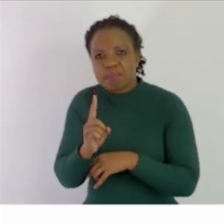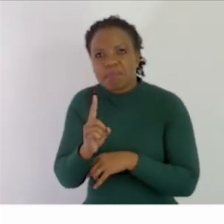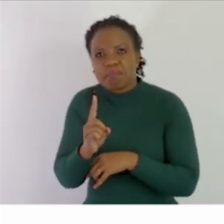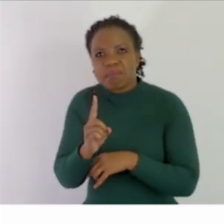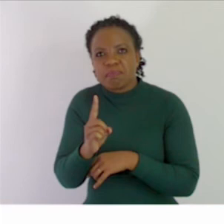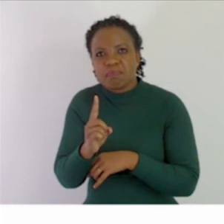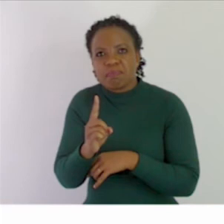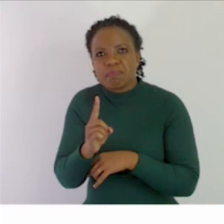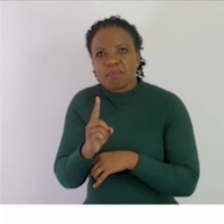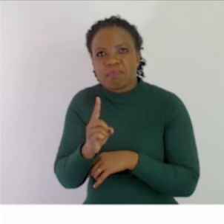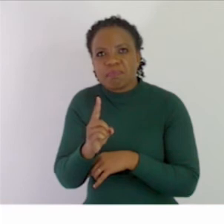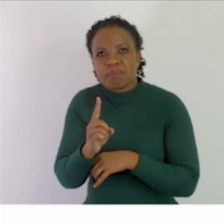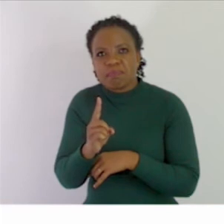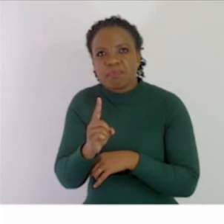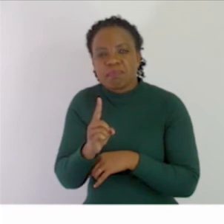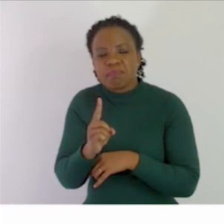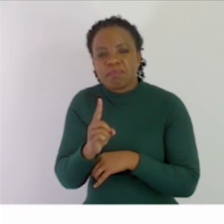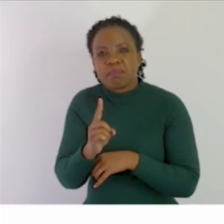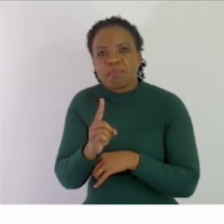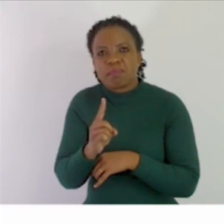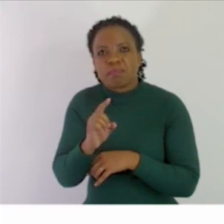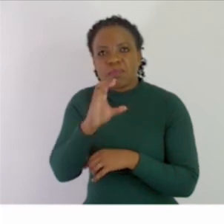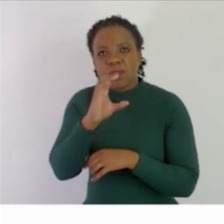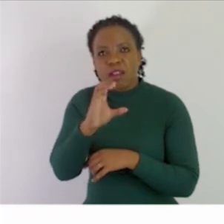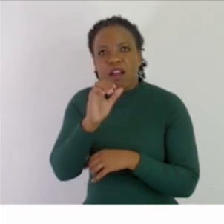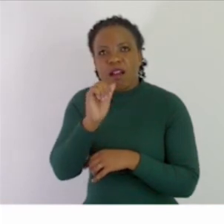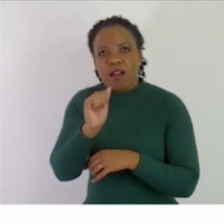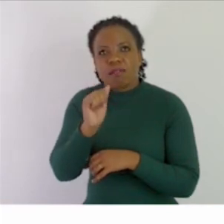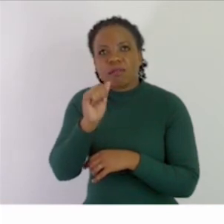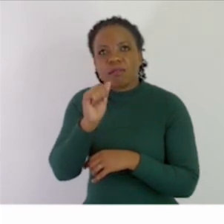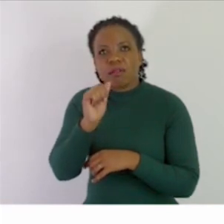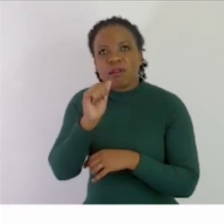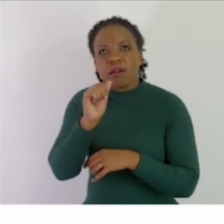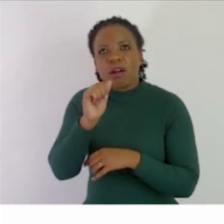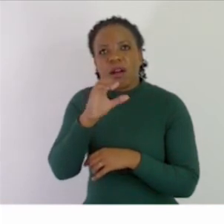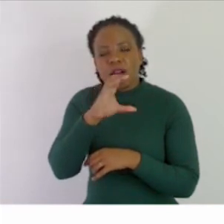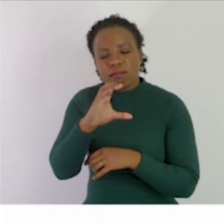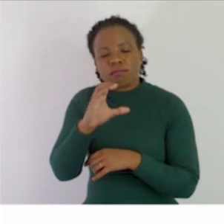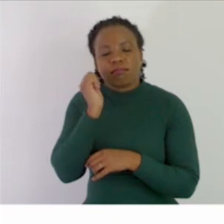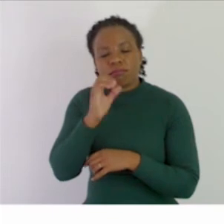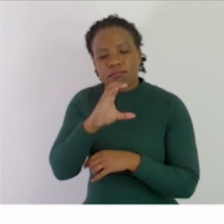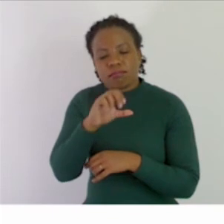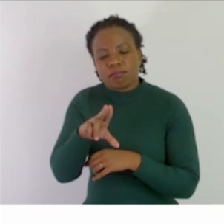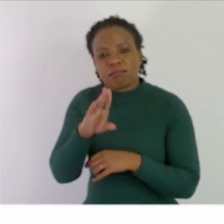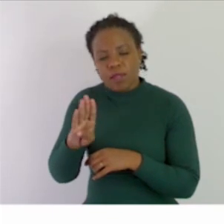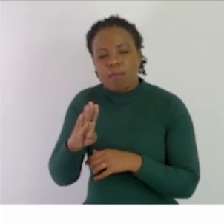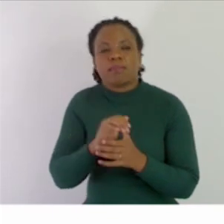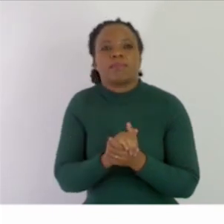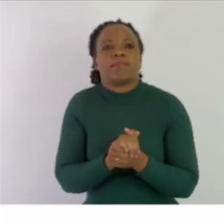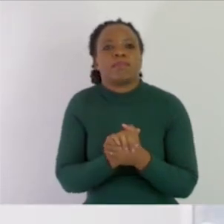Obviously, I know you will say a cub. Thank you very much, boys and girls.